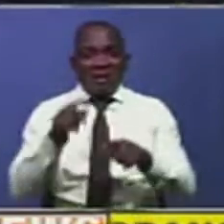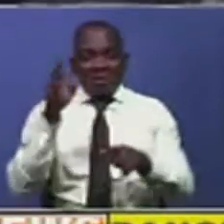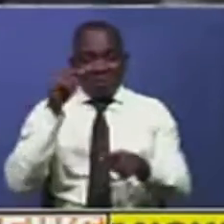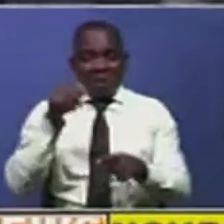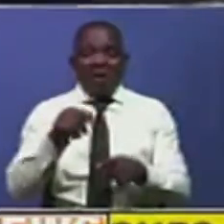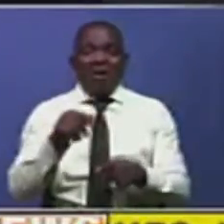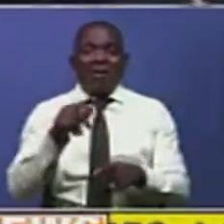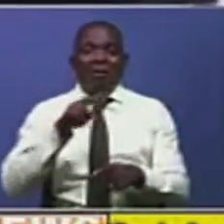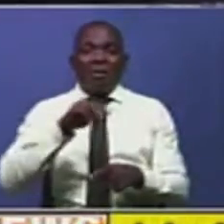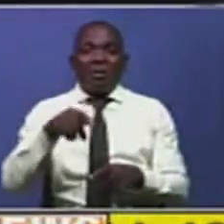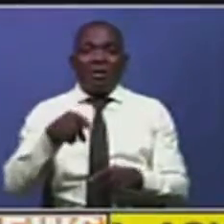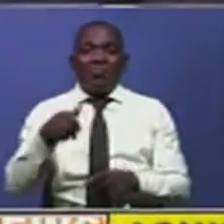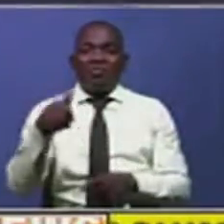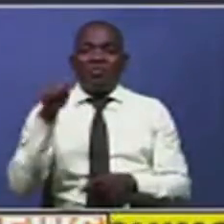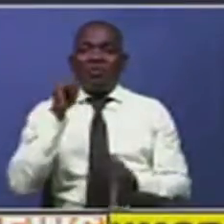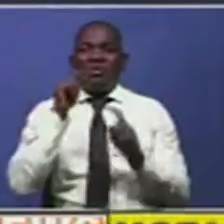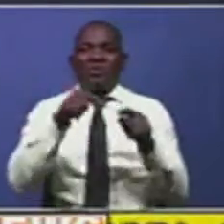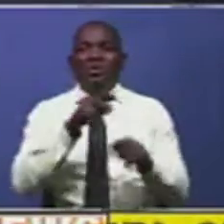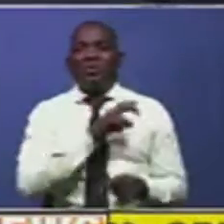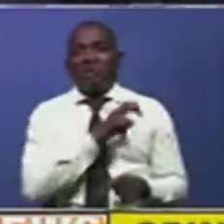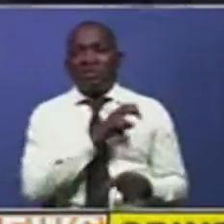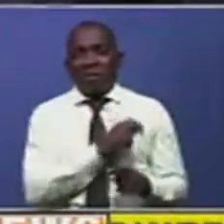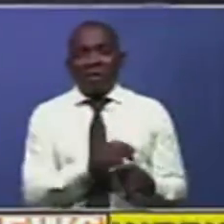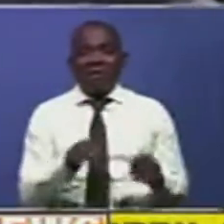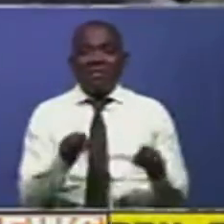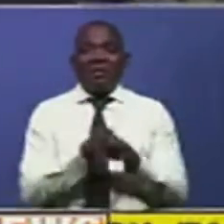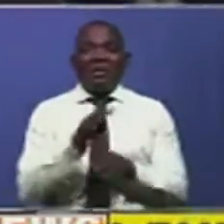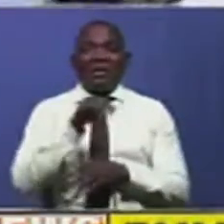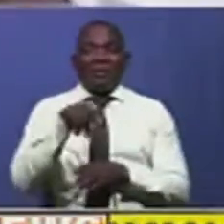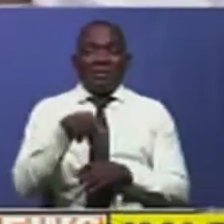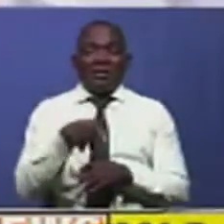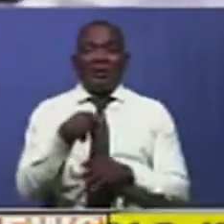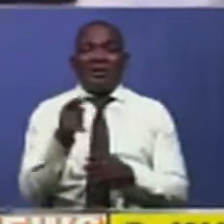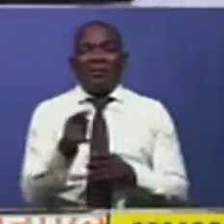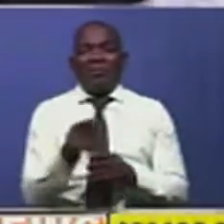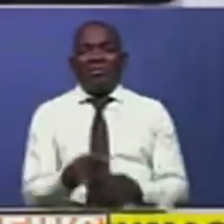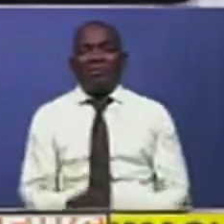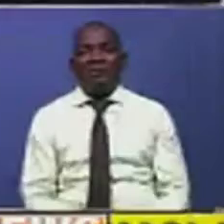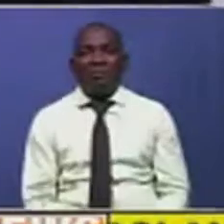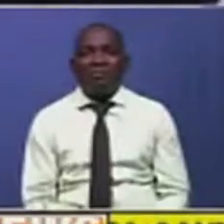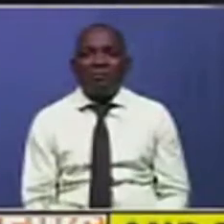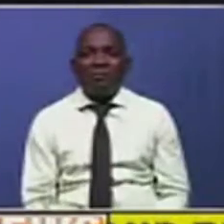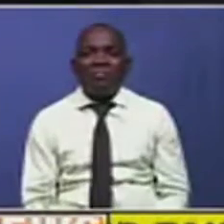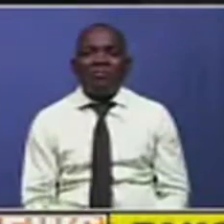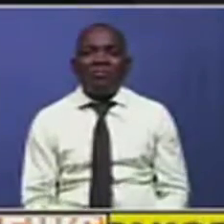attempts to invite Mr. Sosu through the Speaker of Parliament were denied.